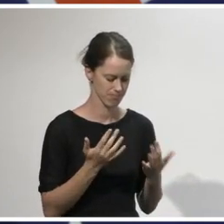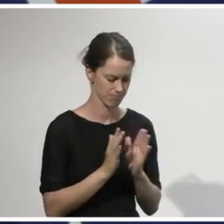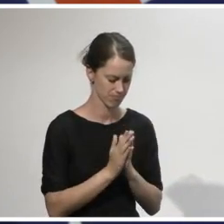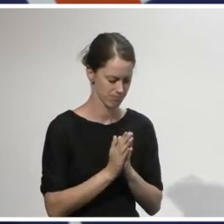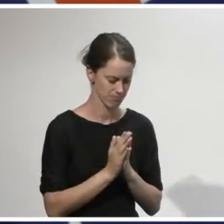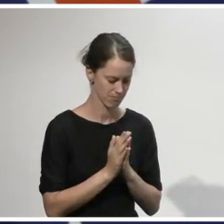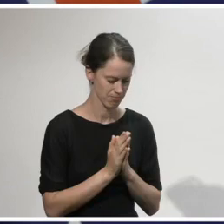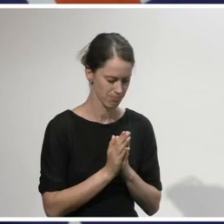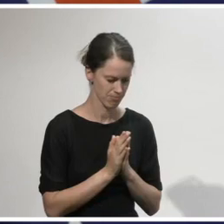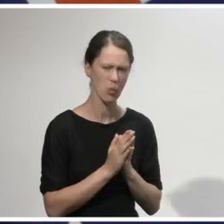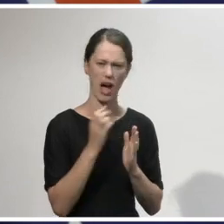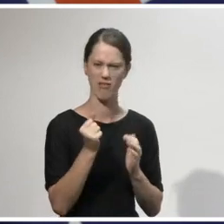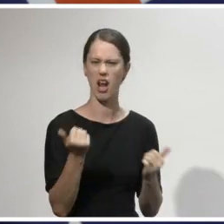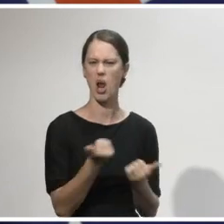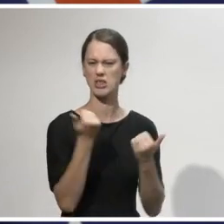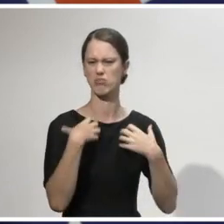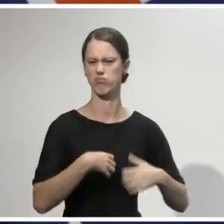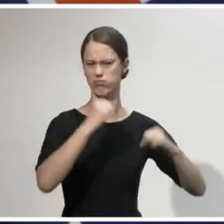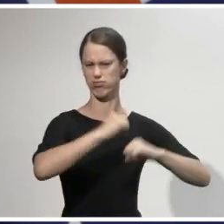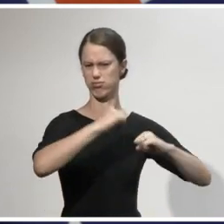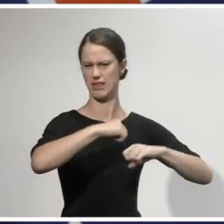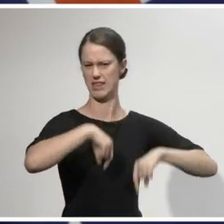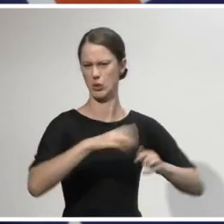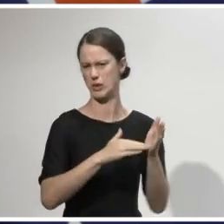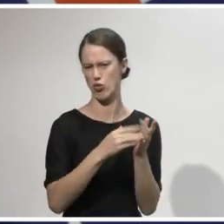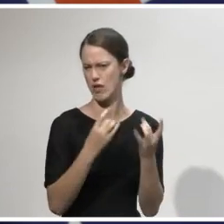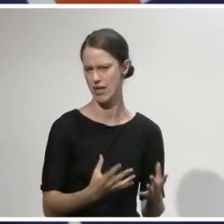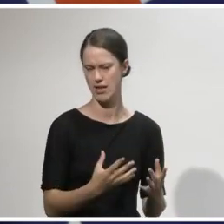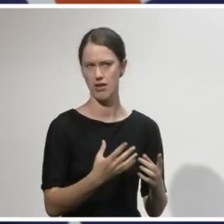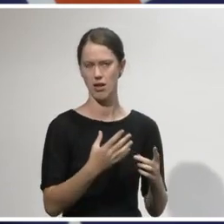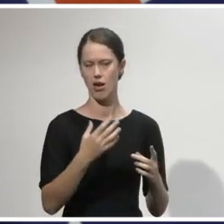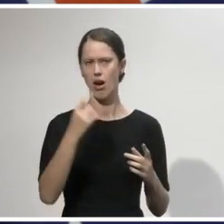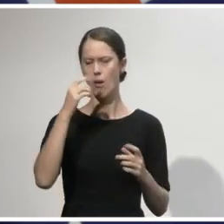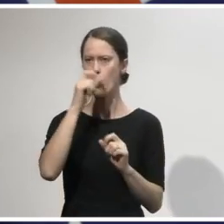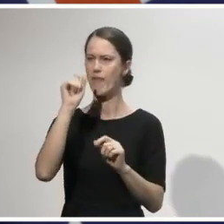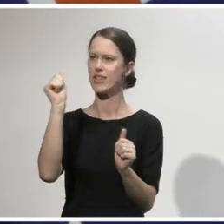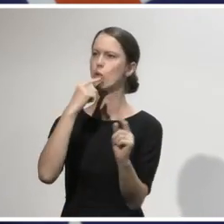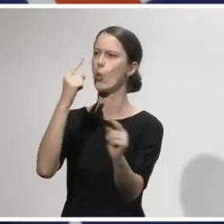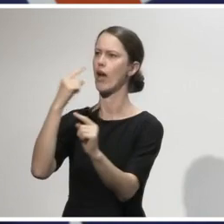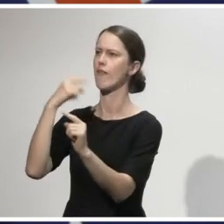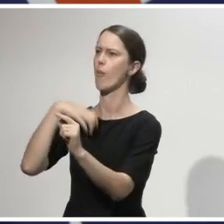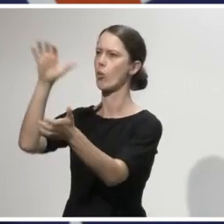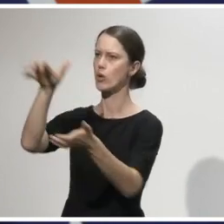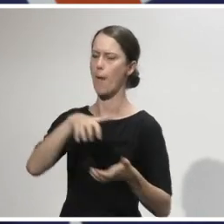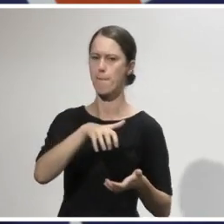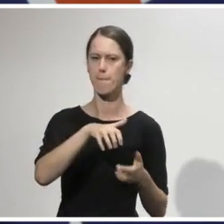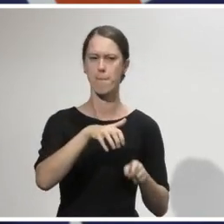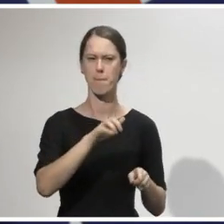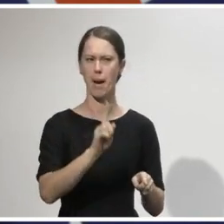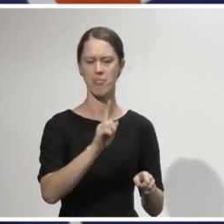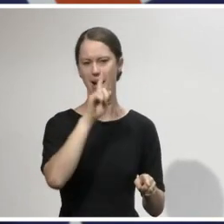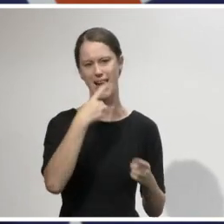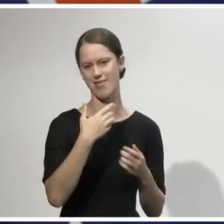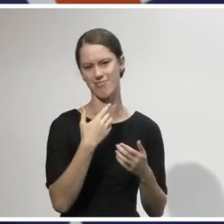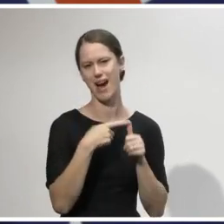we have quite a substantial number of ventilators already in New Zealand. I'm aware that there were orders being placed to be able to bring more into the country, but I'm not able